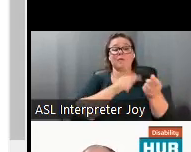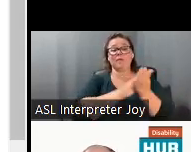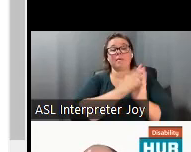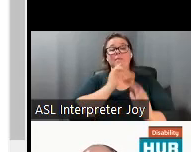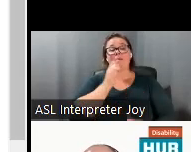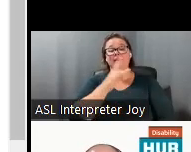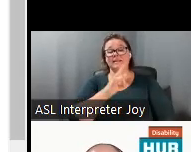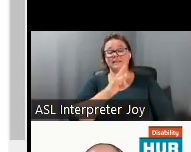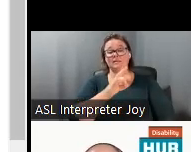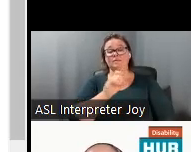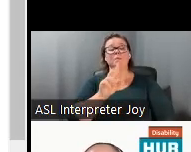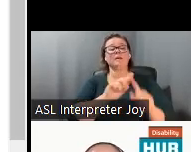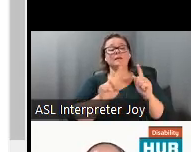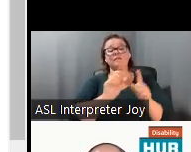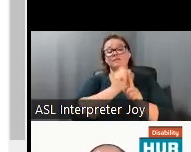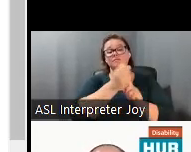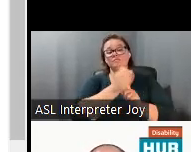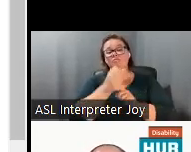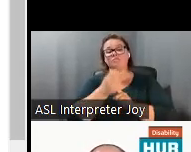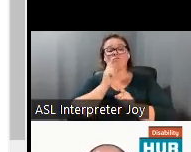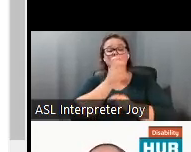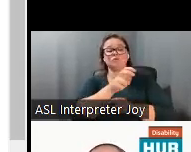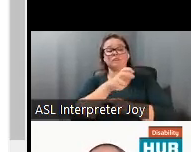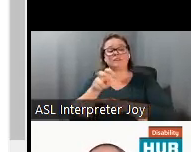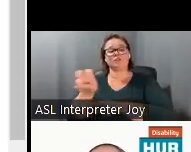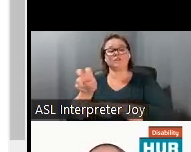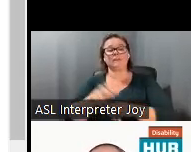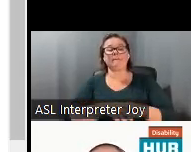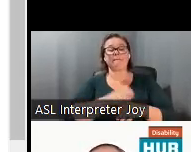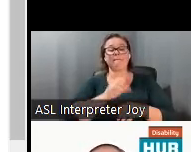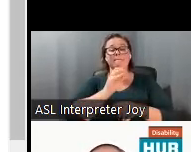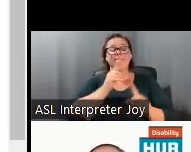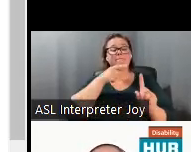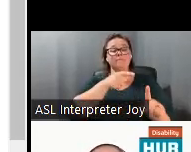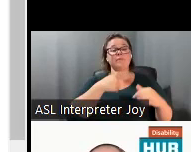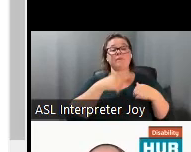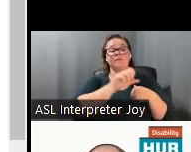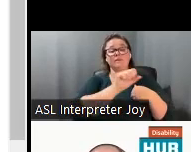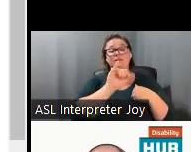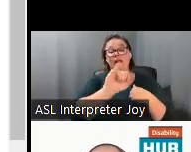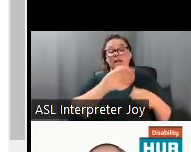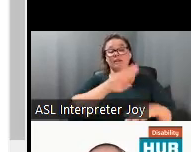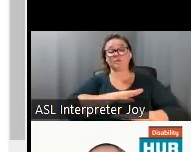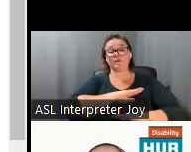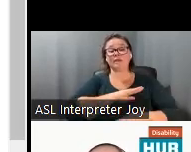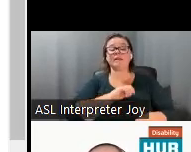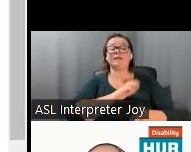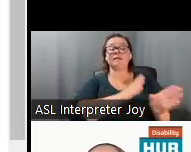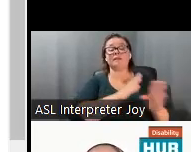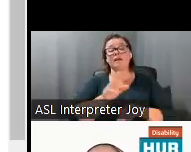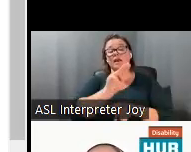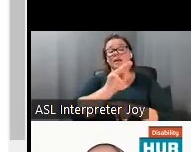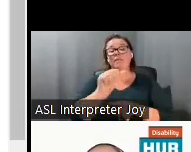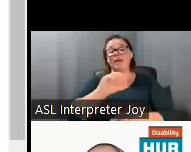or different circumstances of transition. So just to point out, there's SSI eligibility, MA